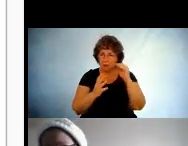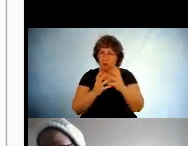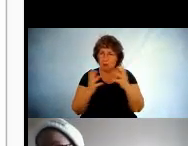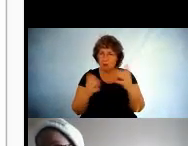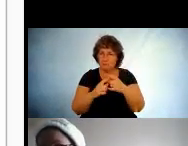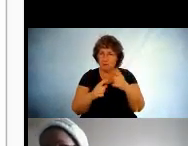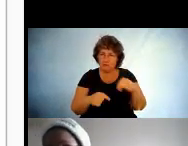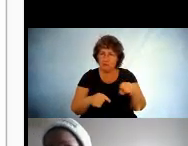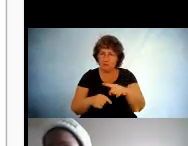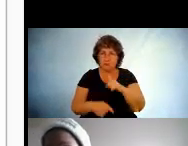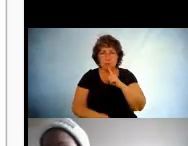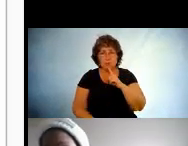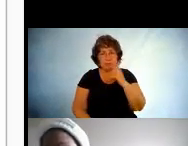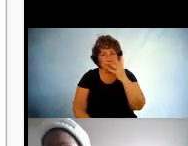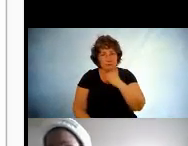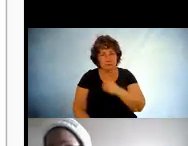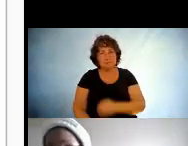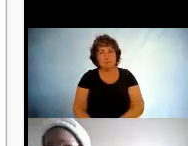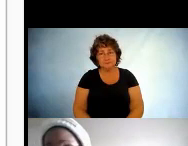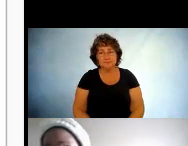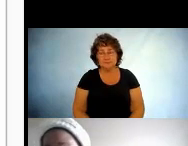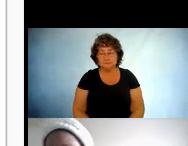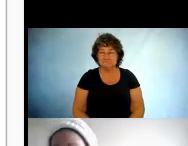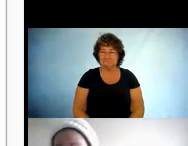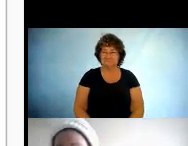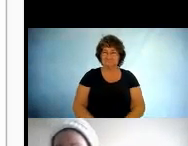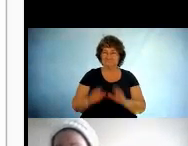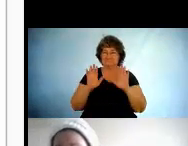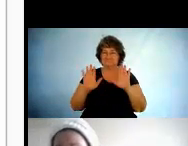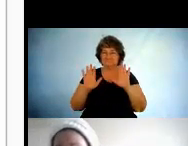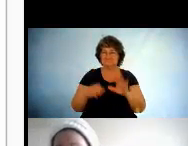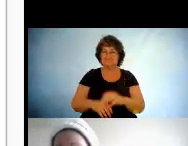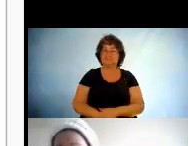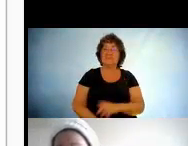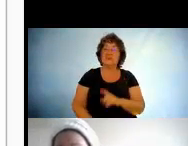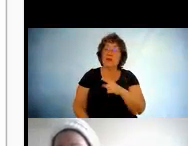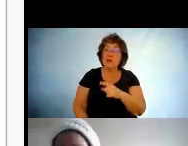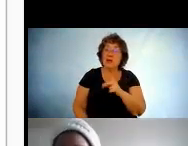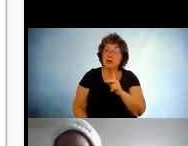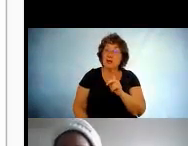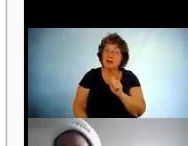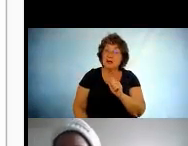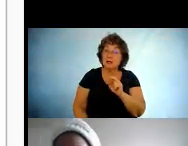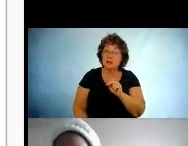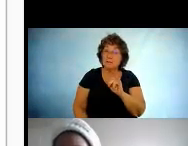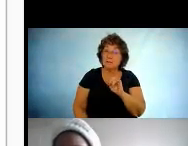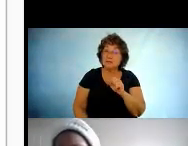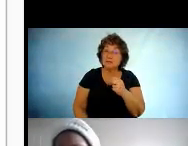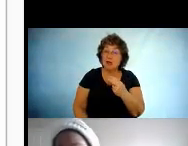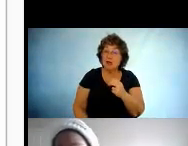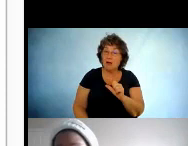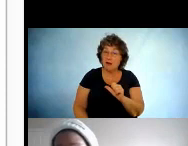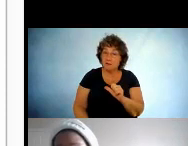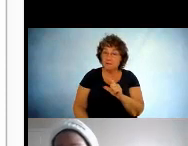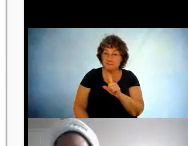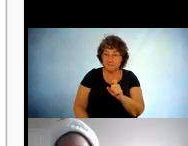very grateful. Great. And Kamisha, while we have you, just to kind of turn the question upside down, were